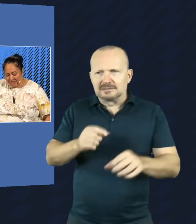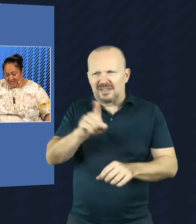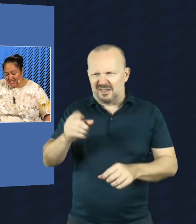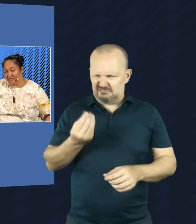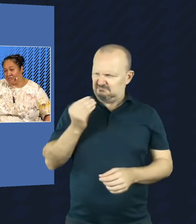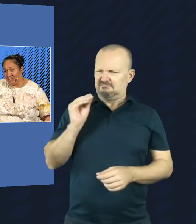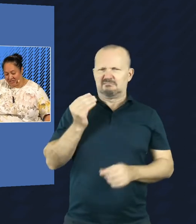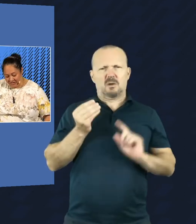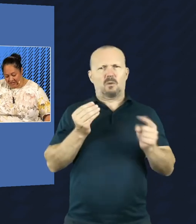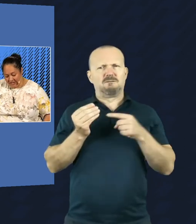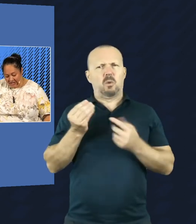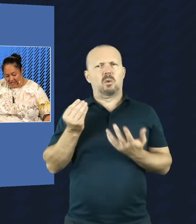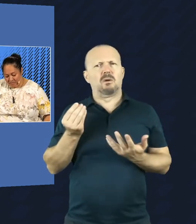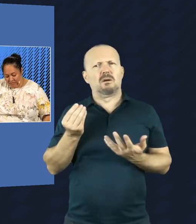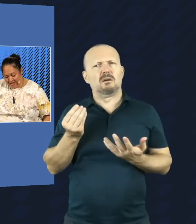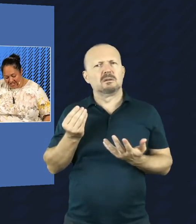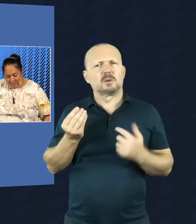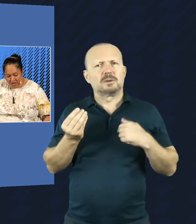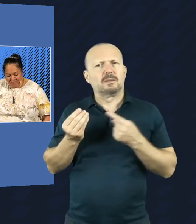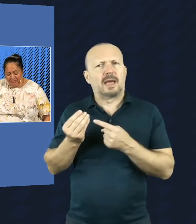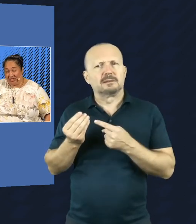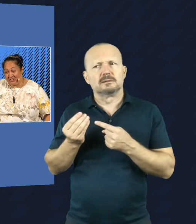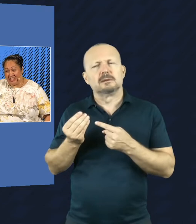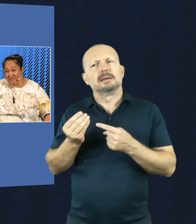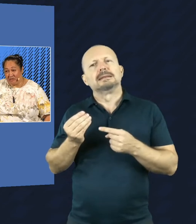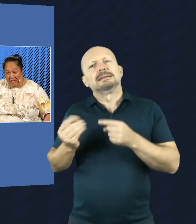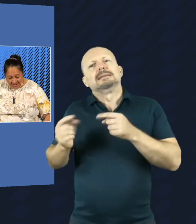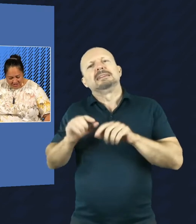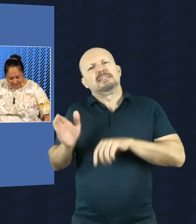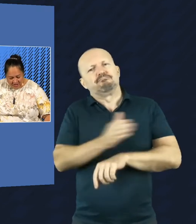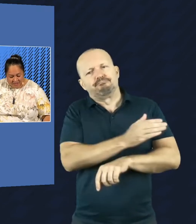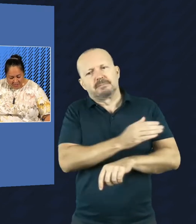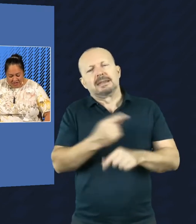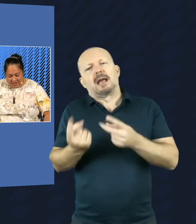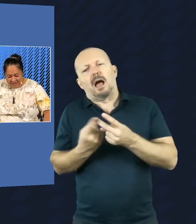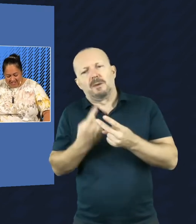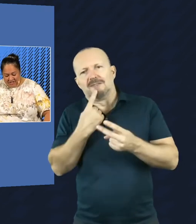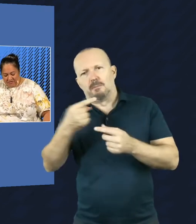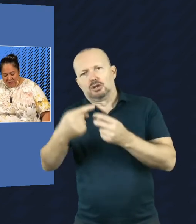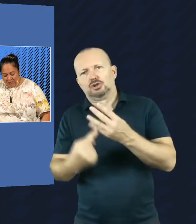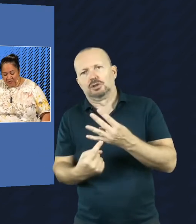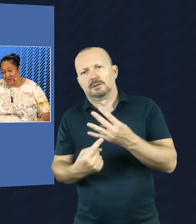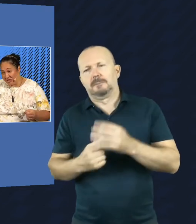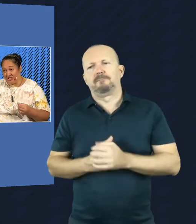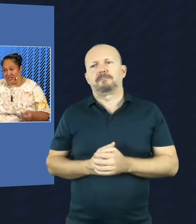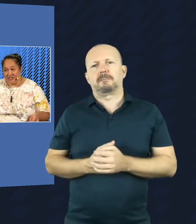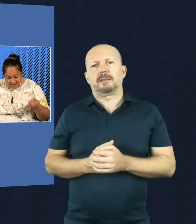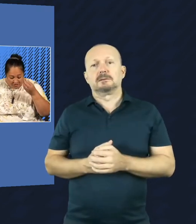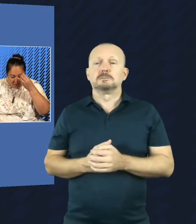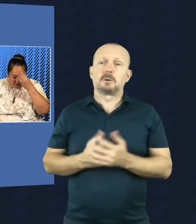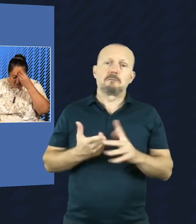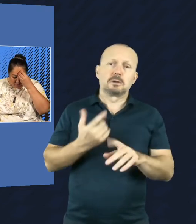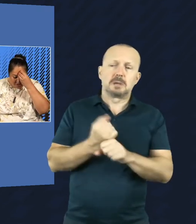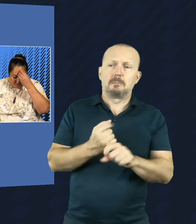from existing information and some by reproducing information from surveys in the form of in which the